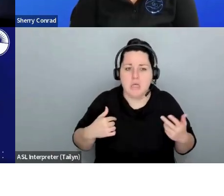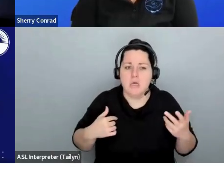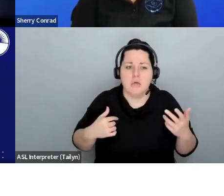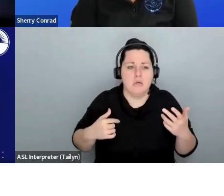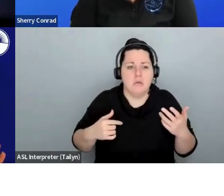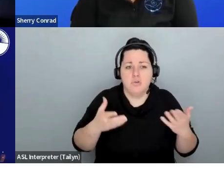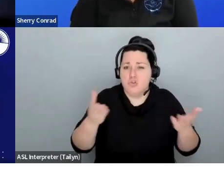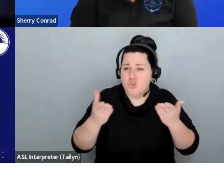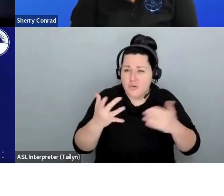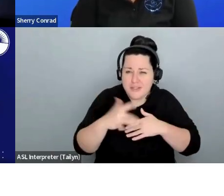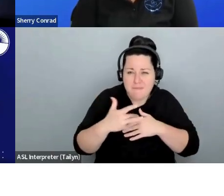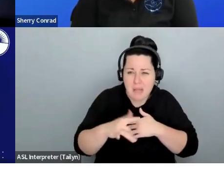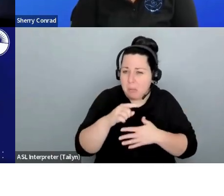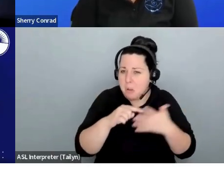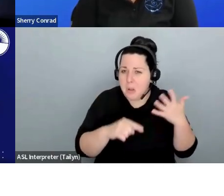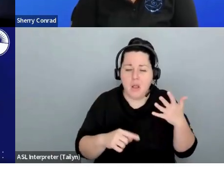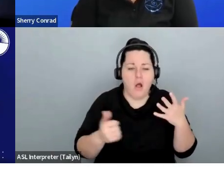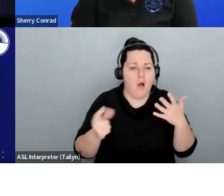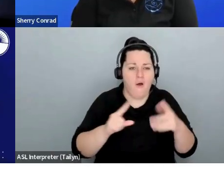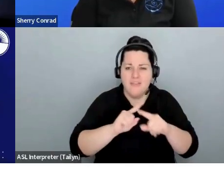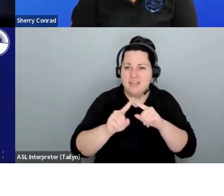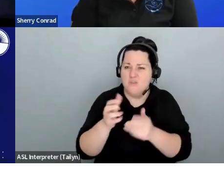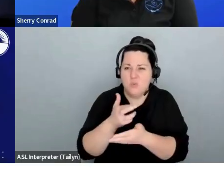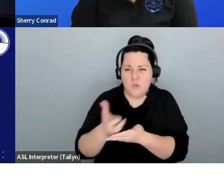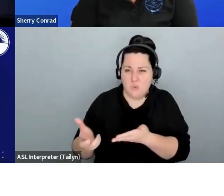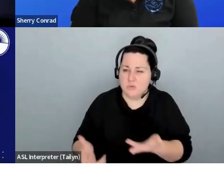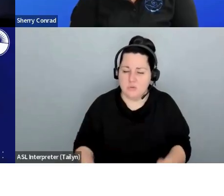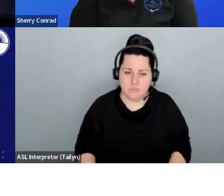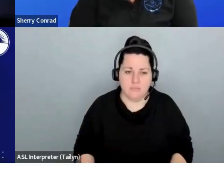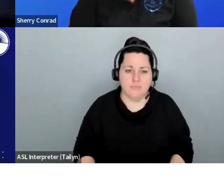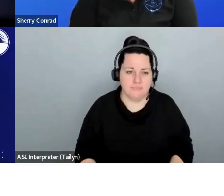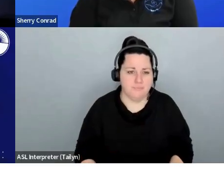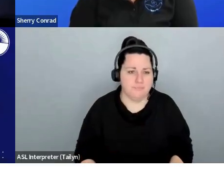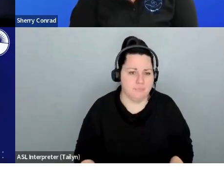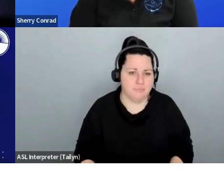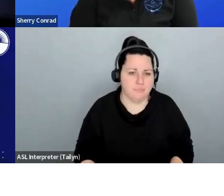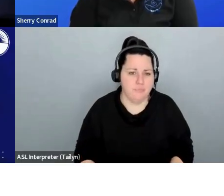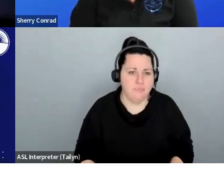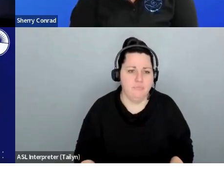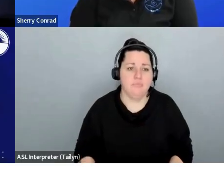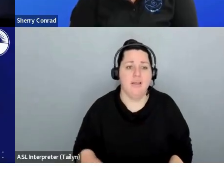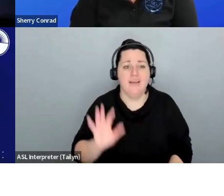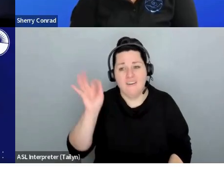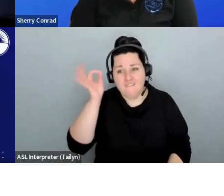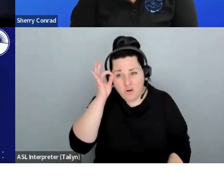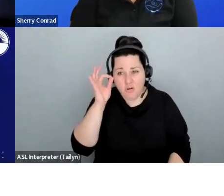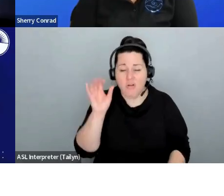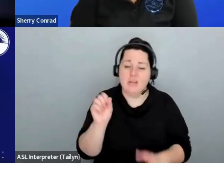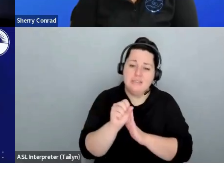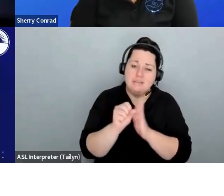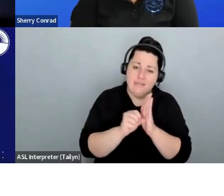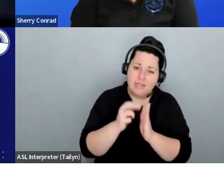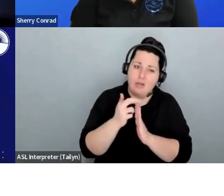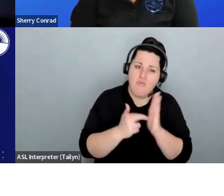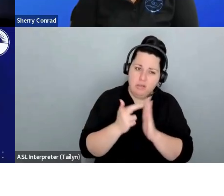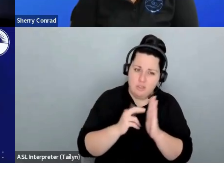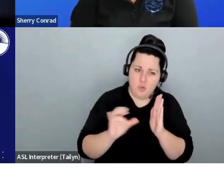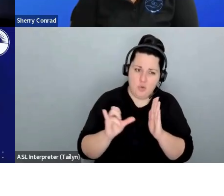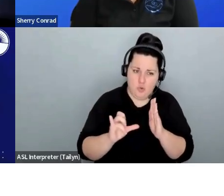services are available, and all of the resources. And there's also federal and state regulations towards the